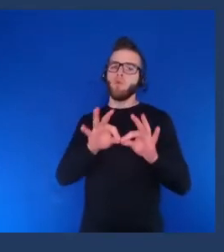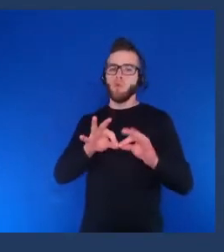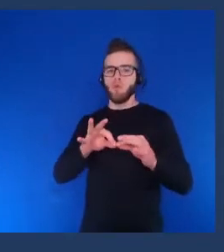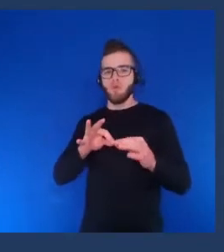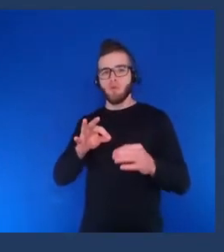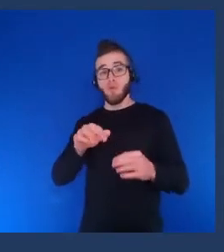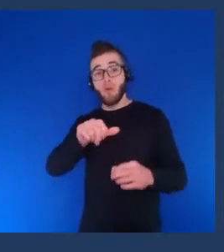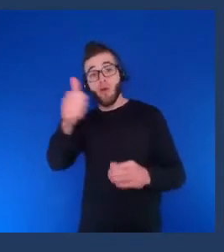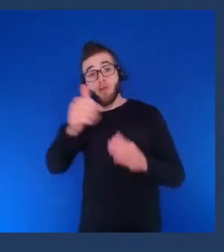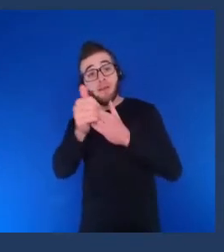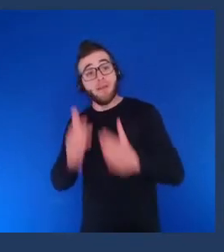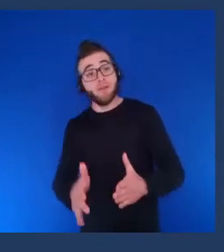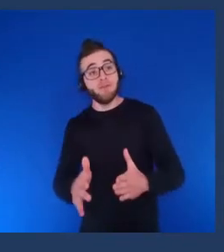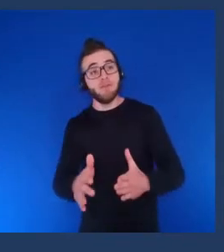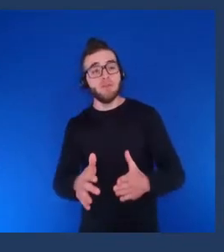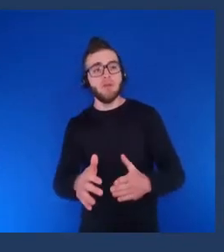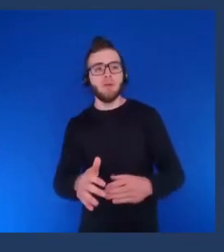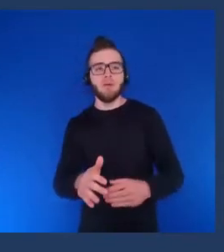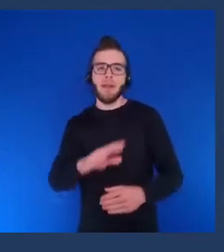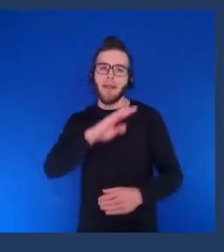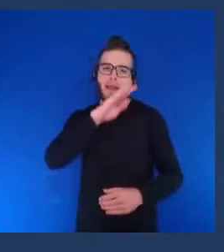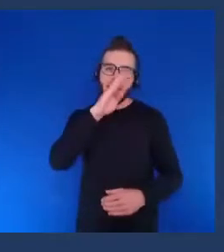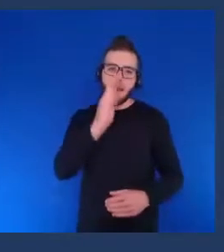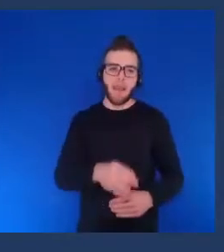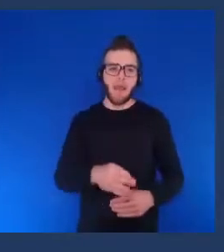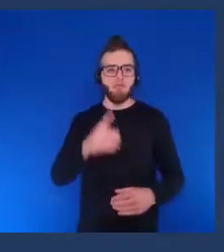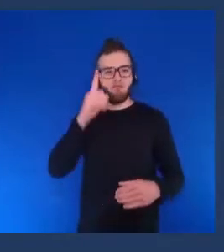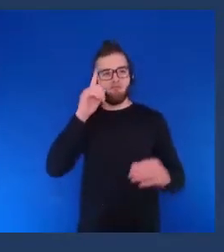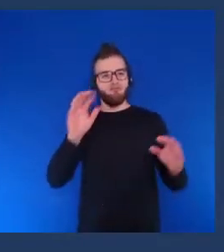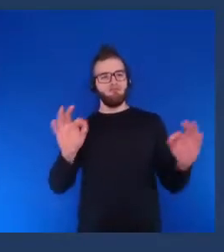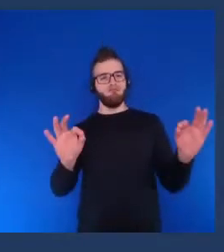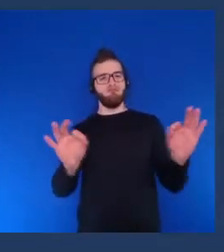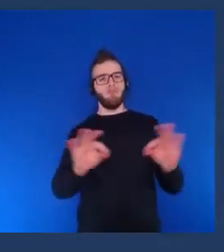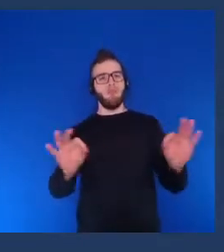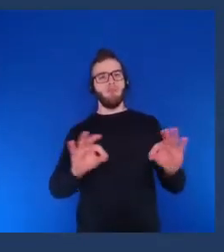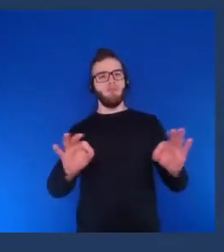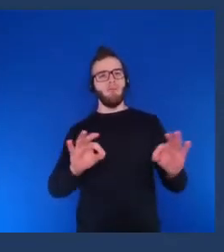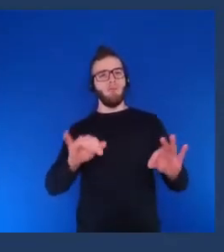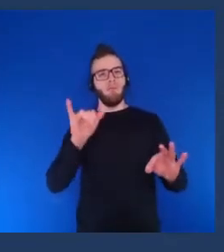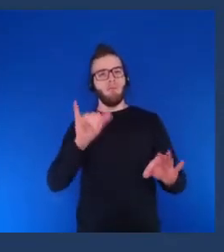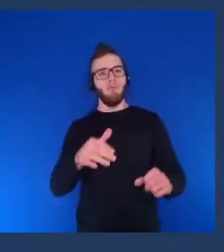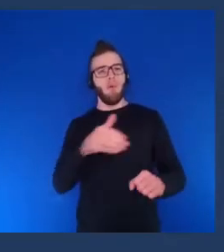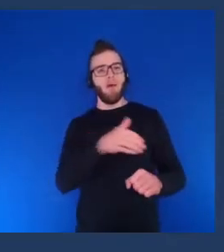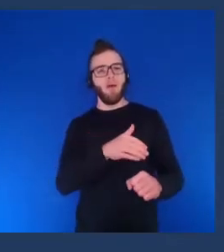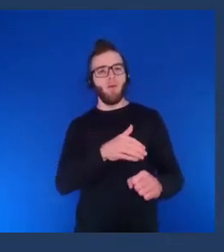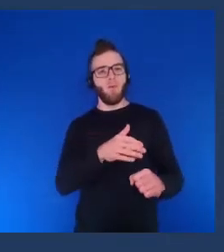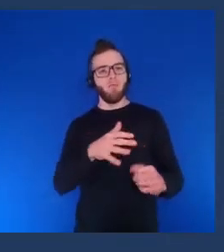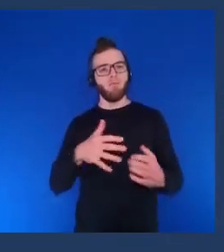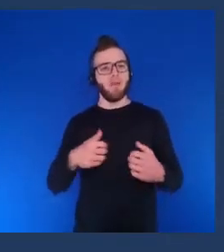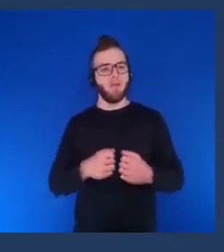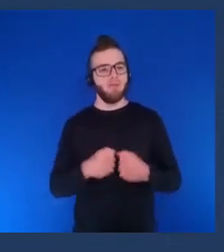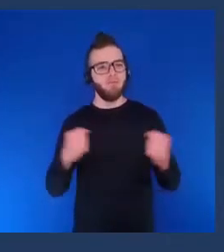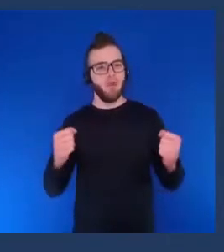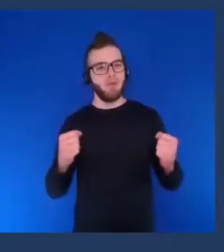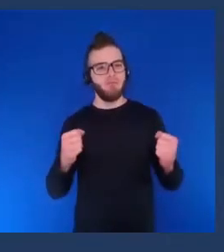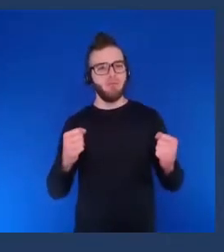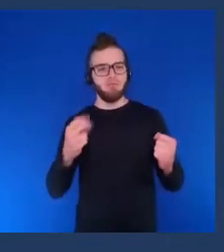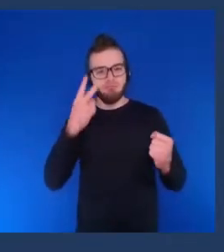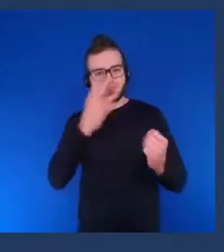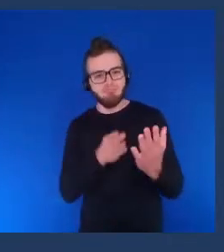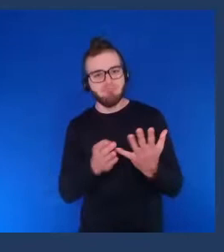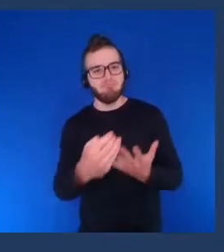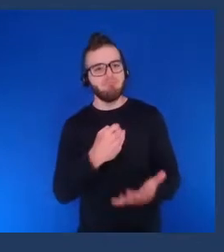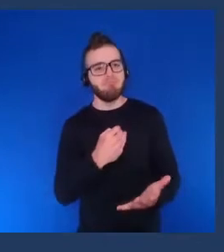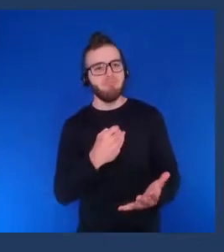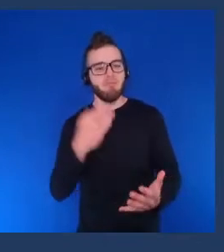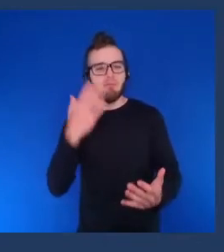of being vulnerable and transparent, because it invites others into the conversation. And early on, I